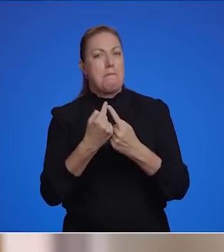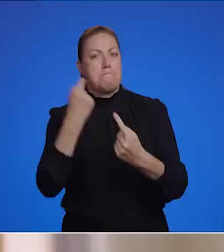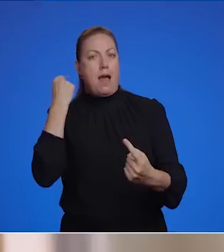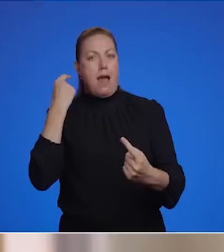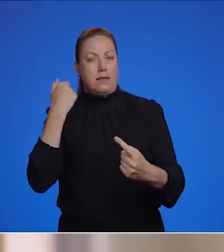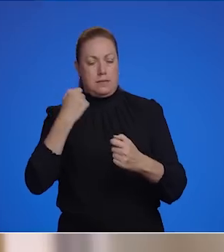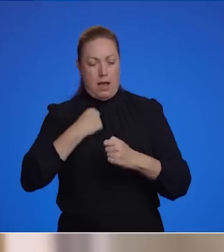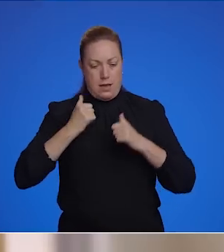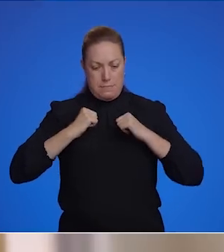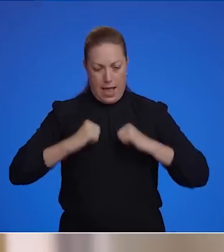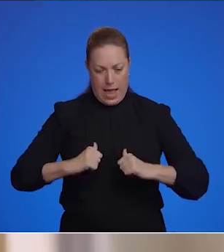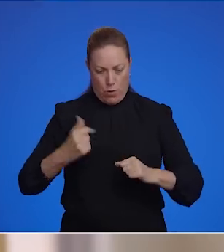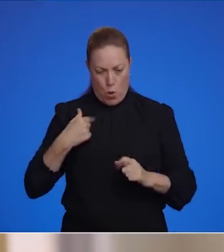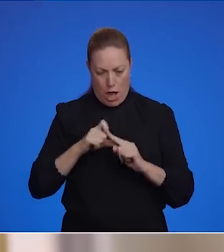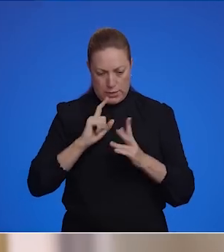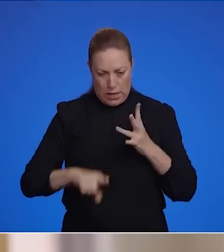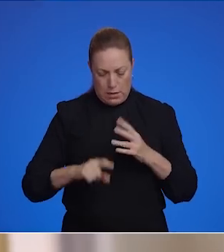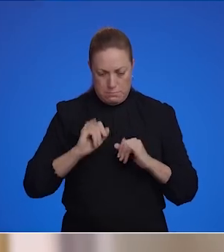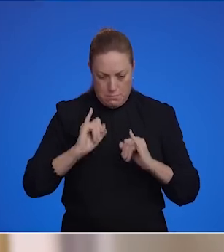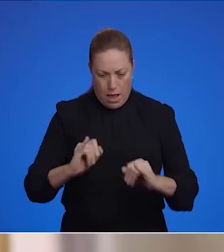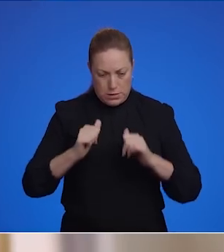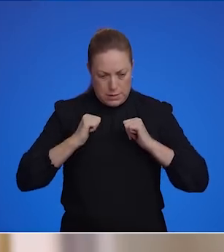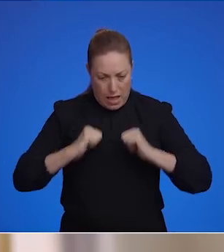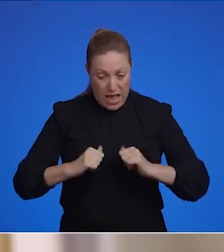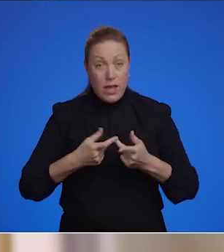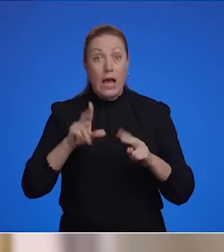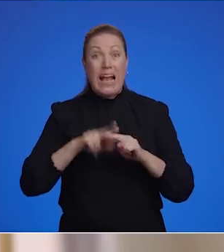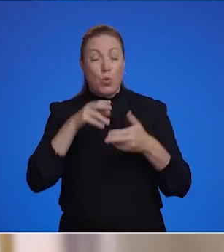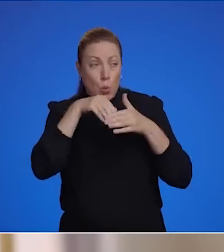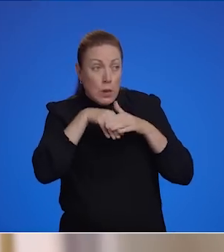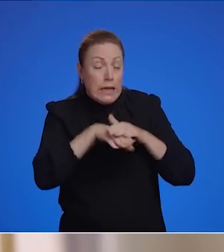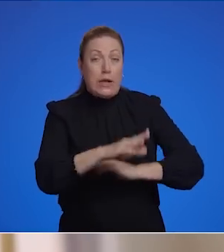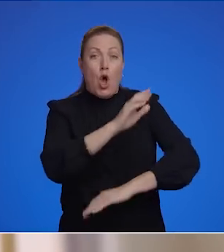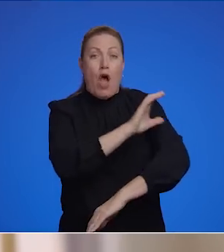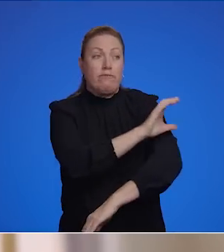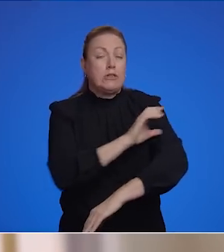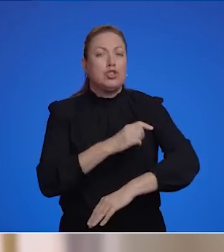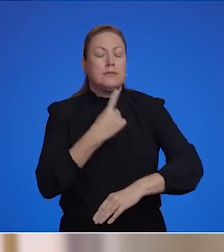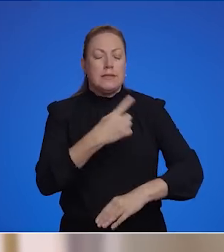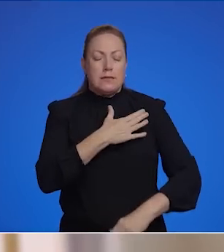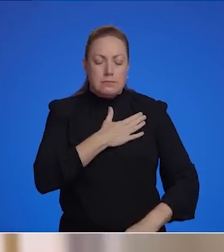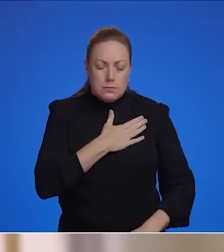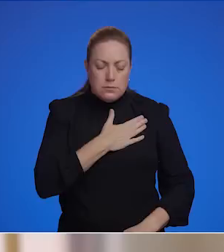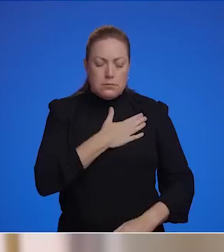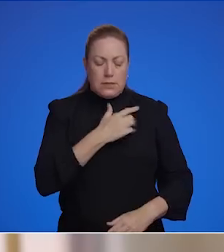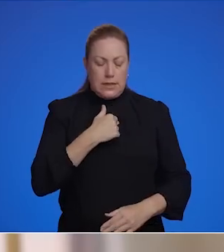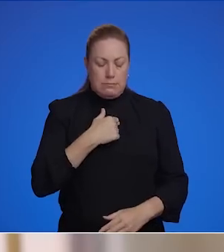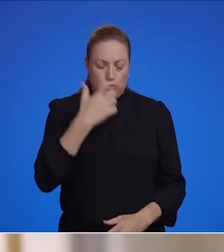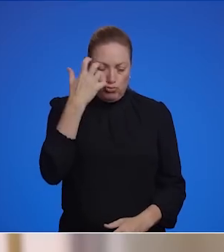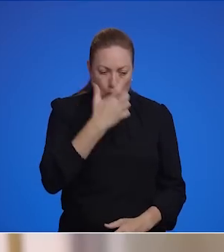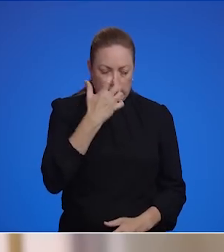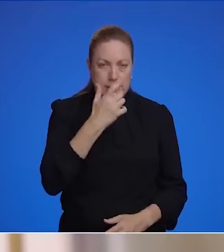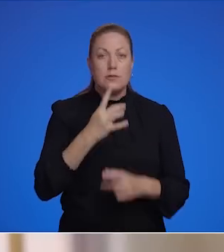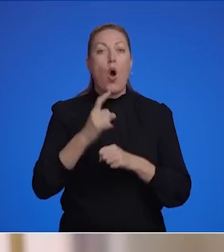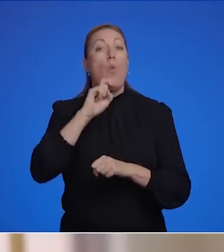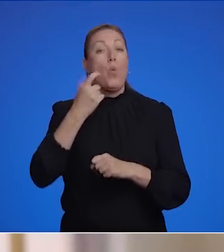done. If we approach the sacrament of confession with a sincere heart, God will forgive